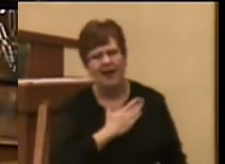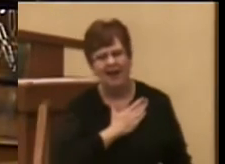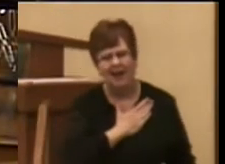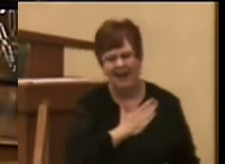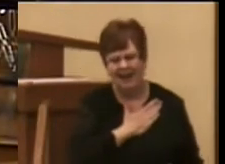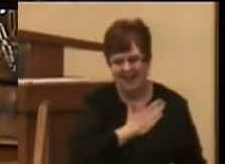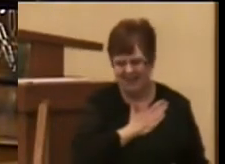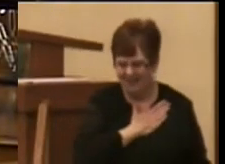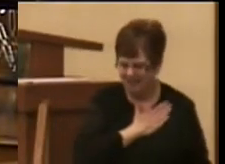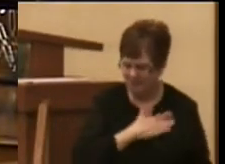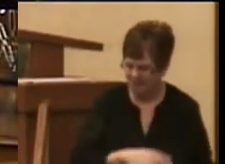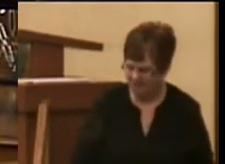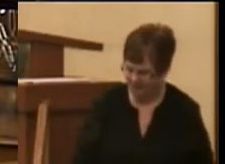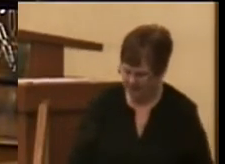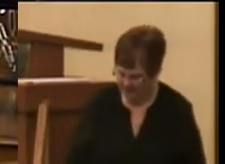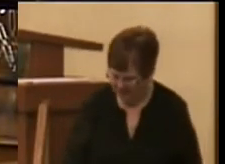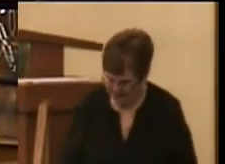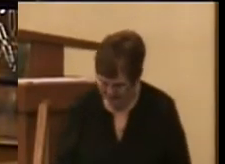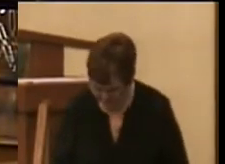mine.